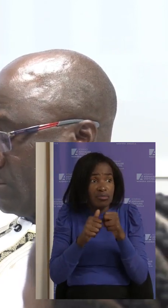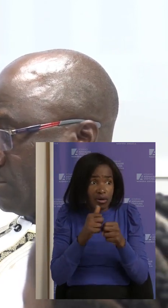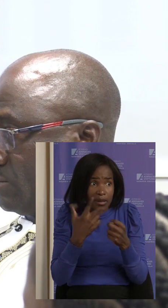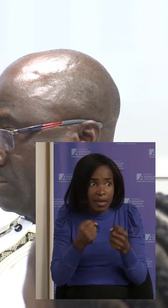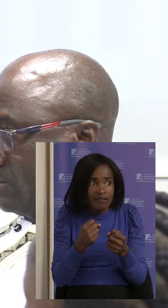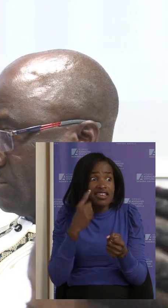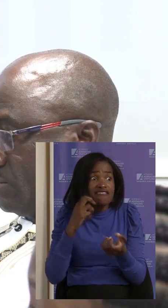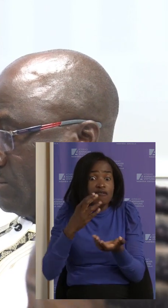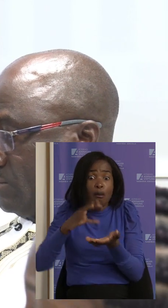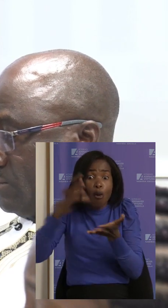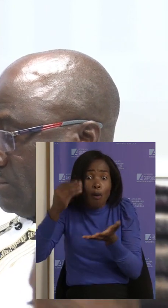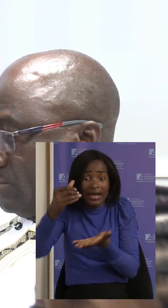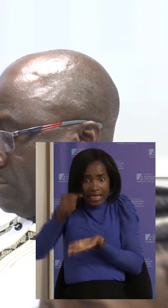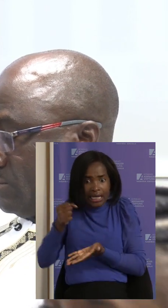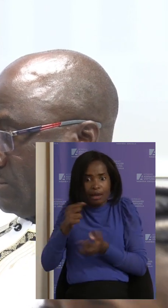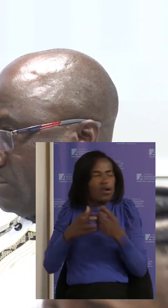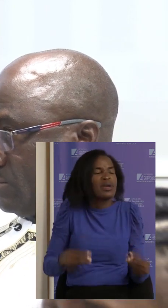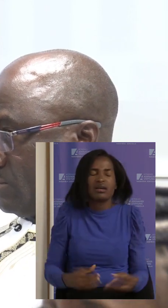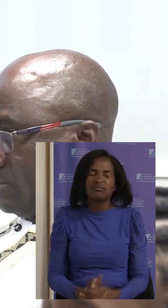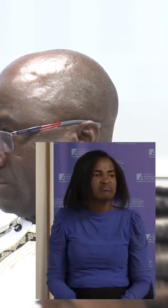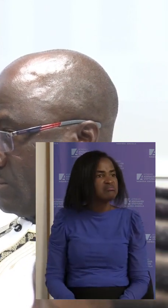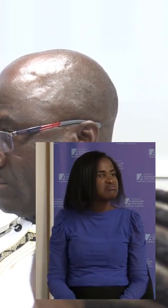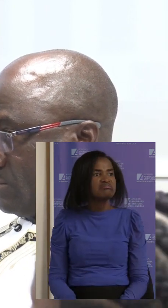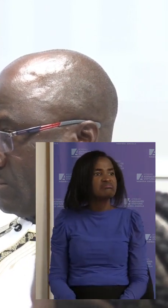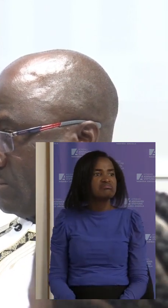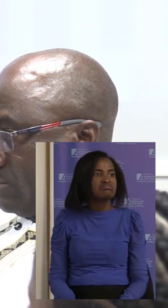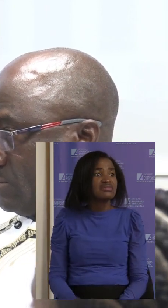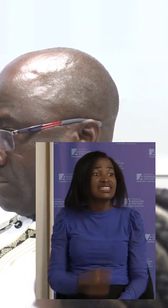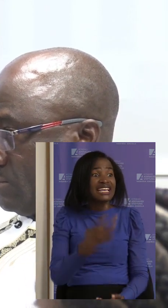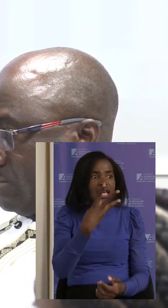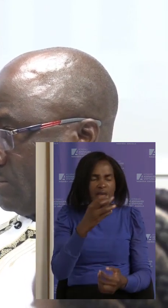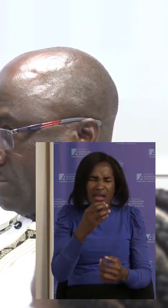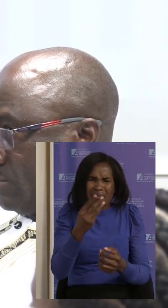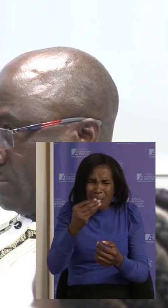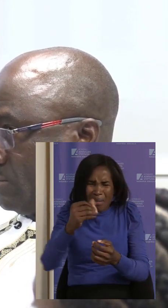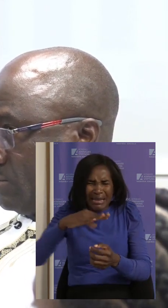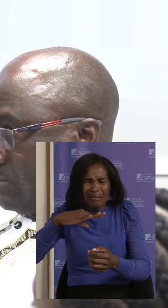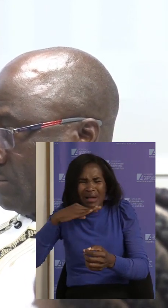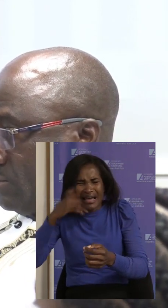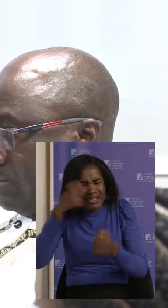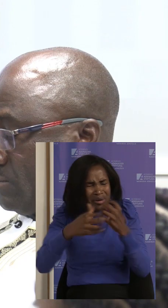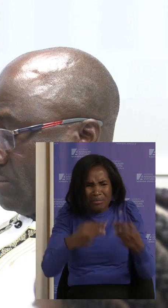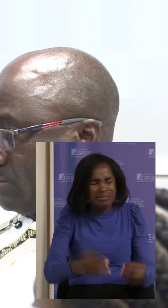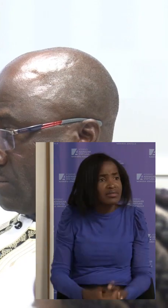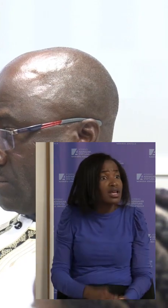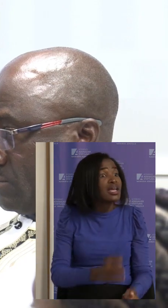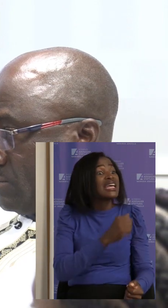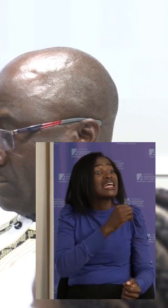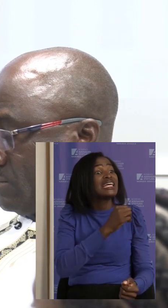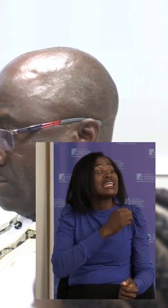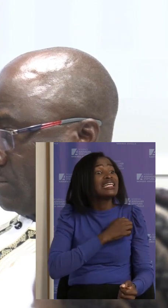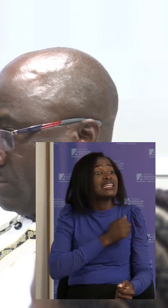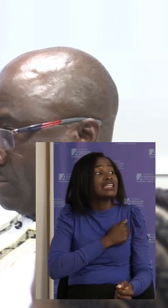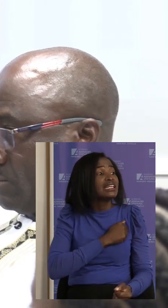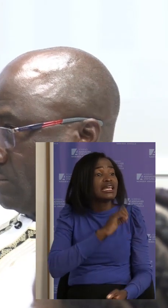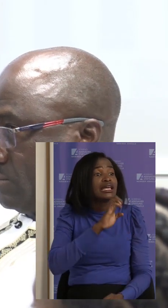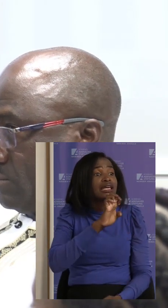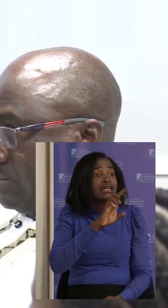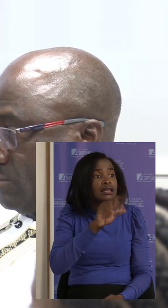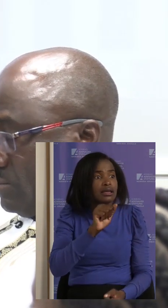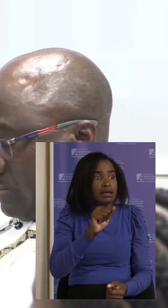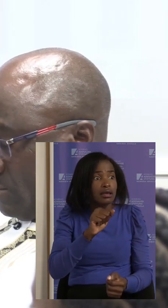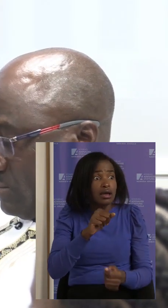problem. ED, I think we have done this for the past 30 years. In the region, Namibia, we are the best in terms of how much money